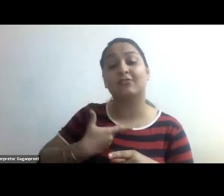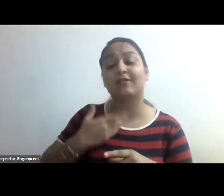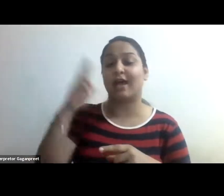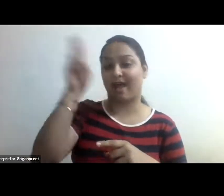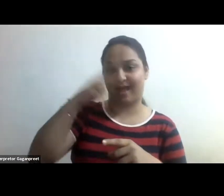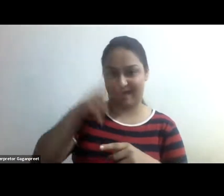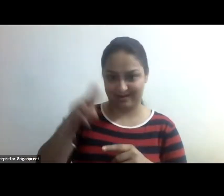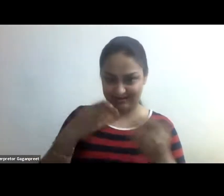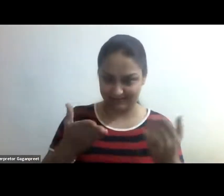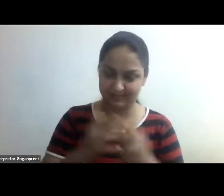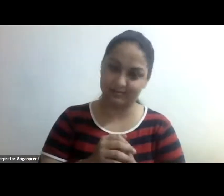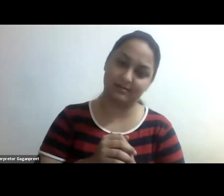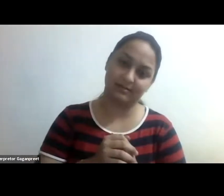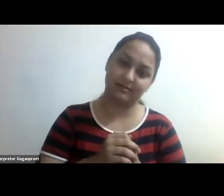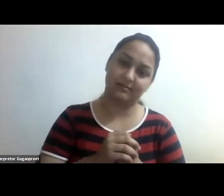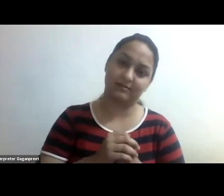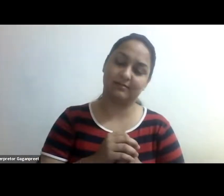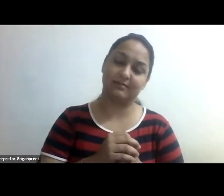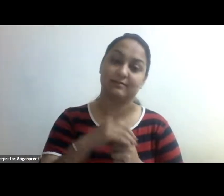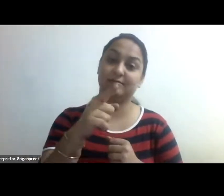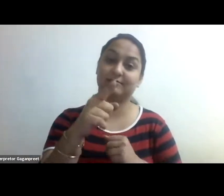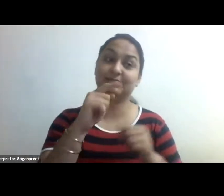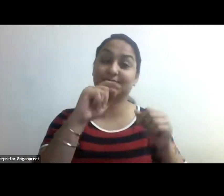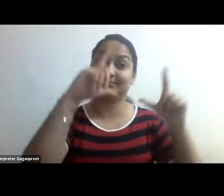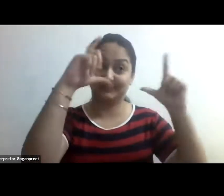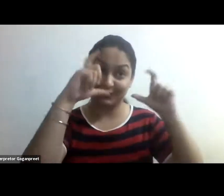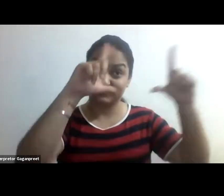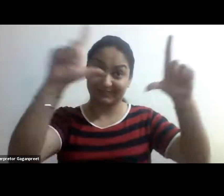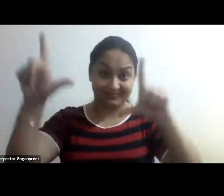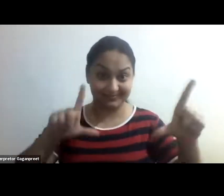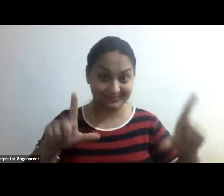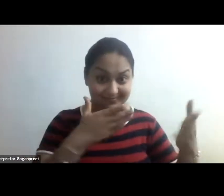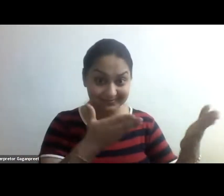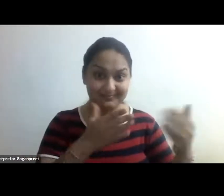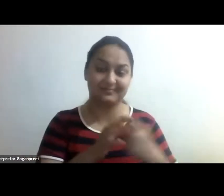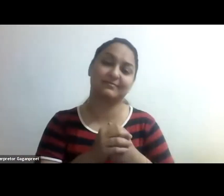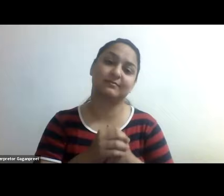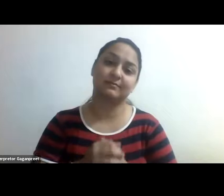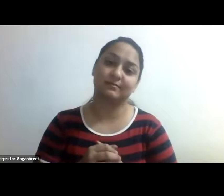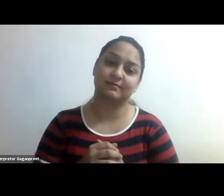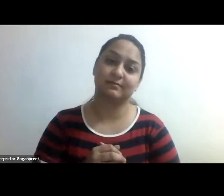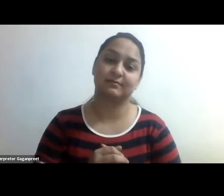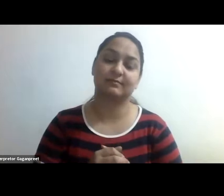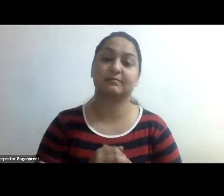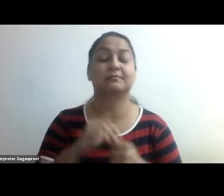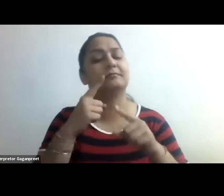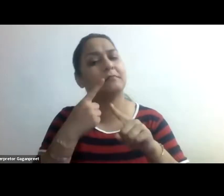is has meant that the exhibition is one that takes a while to go through. Uh,